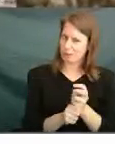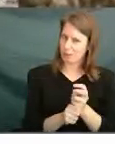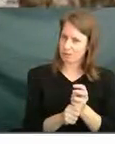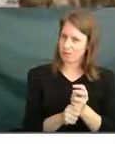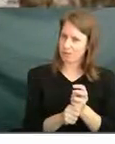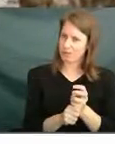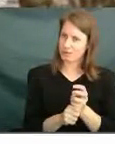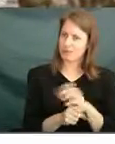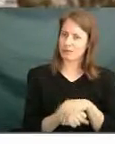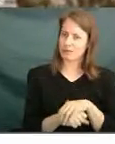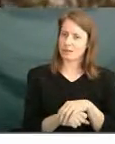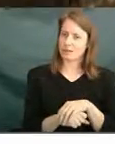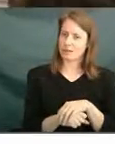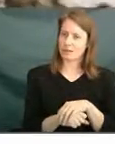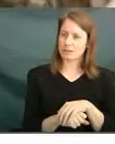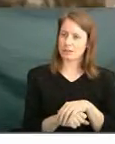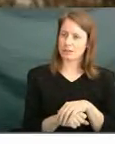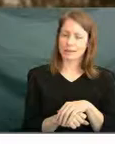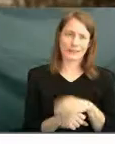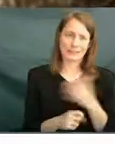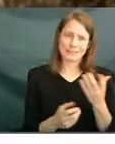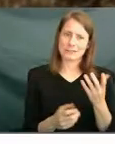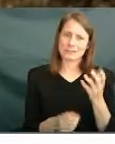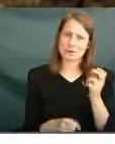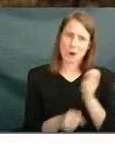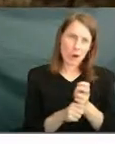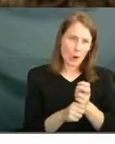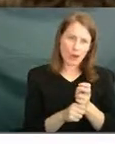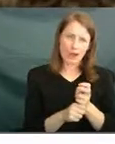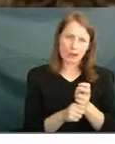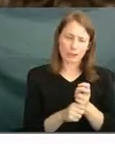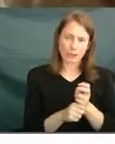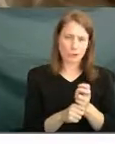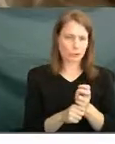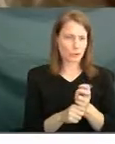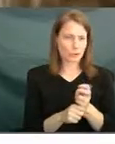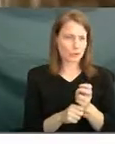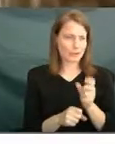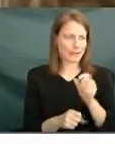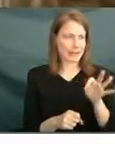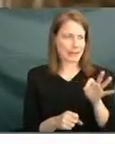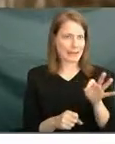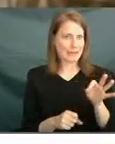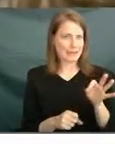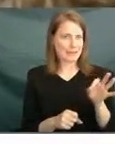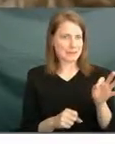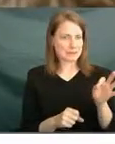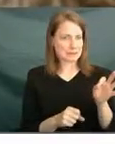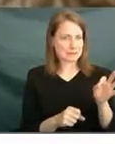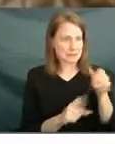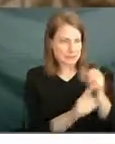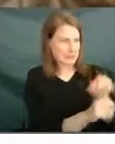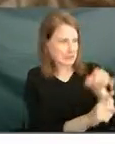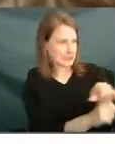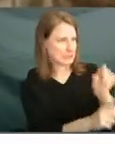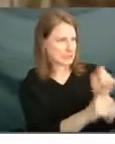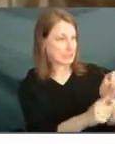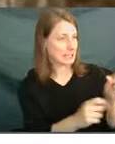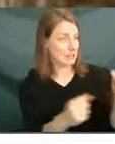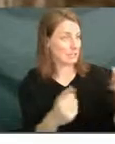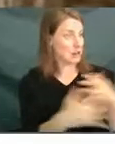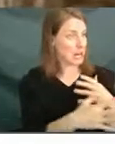is hurt, for example. But it is possible to take away the applause from the audience, and that is also very, very